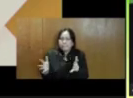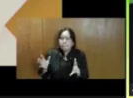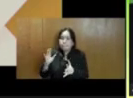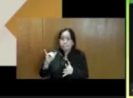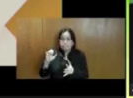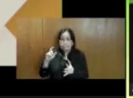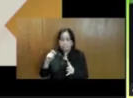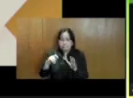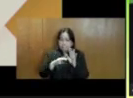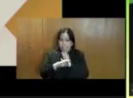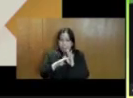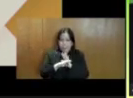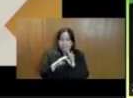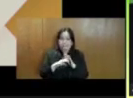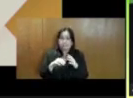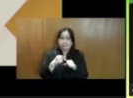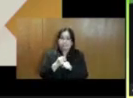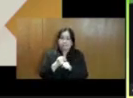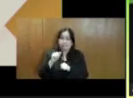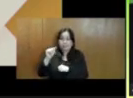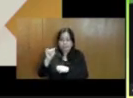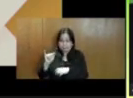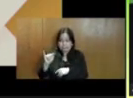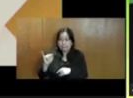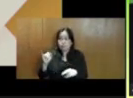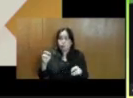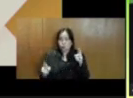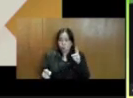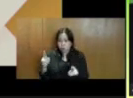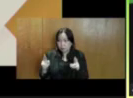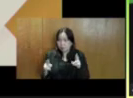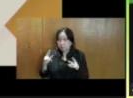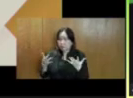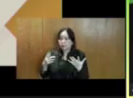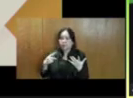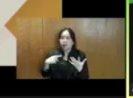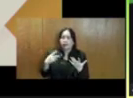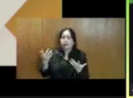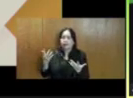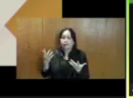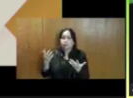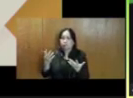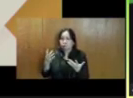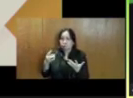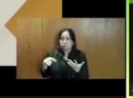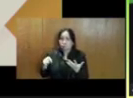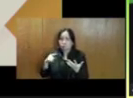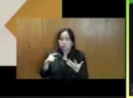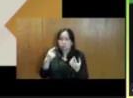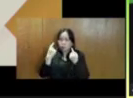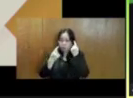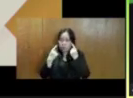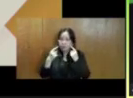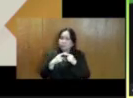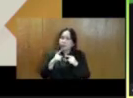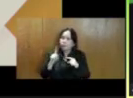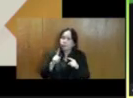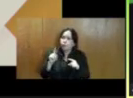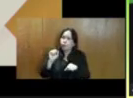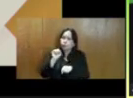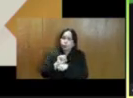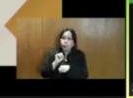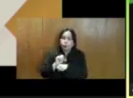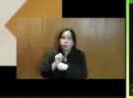cloud computing, artificial intelligence, and robotics raise concerns for the future of work, including workers' displacement